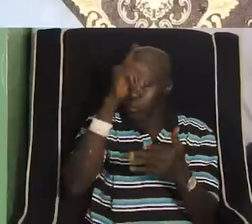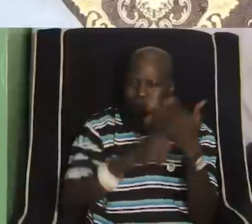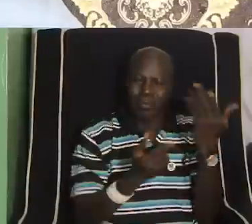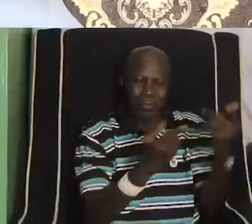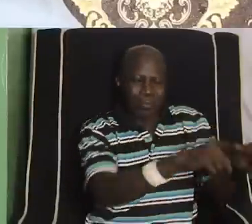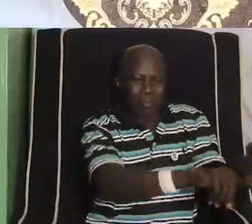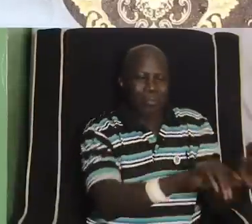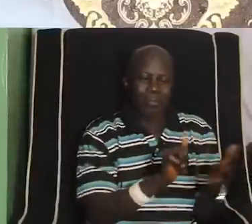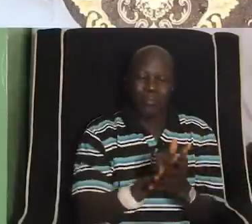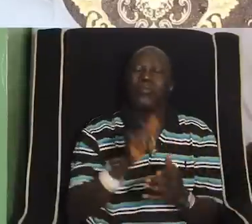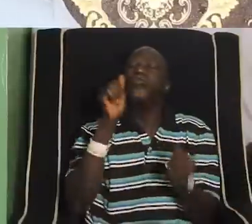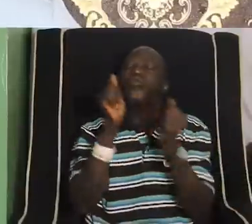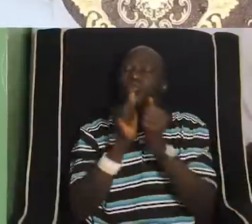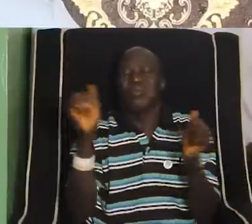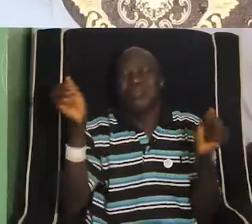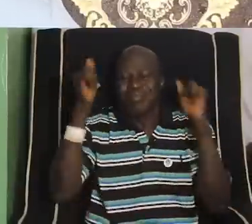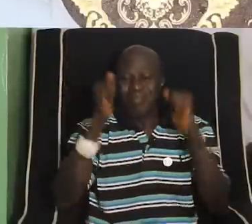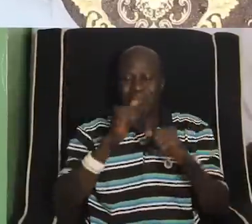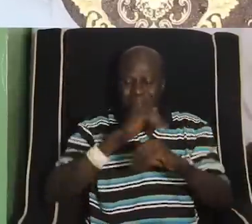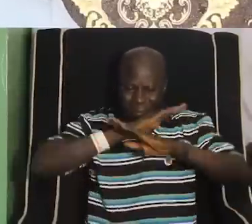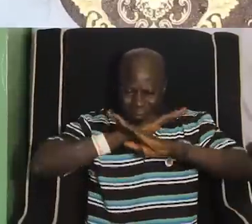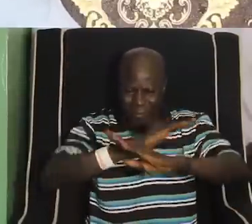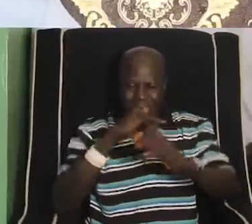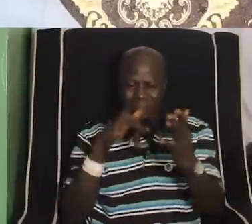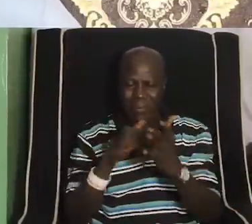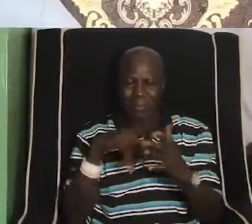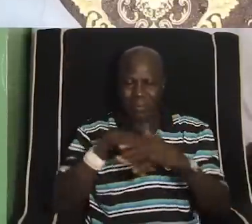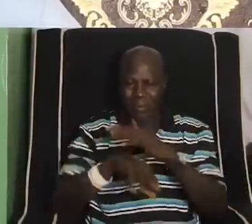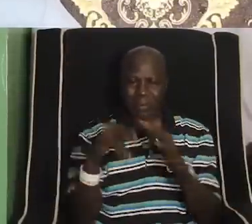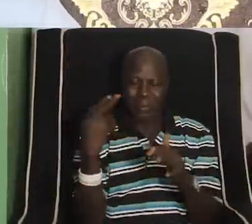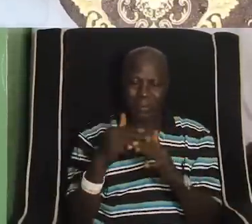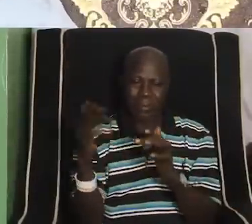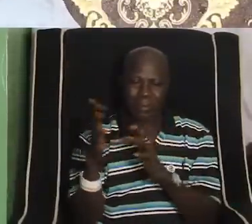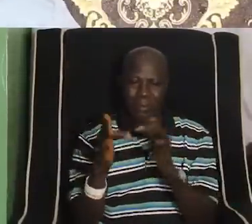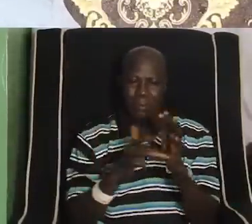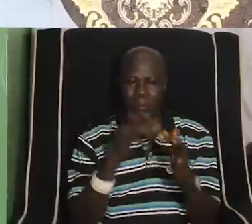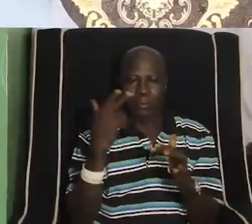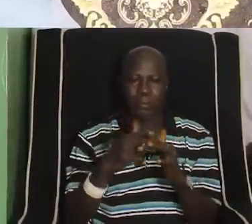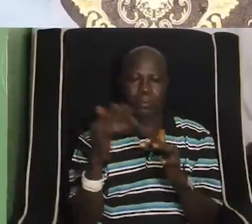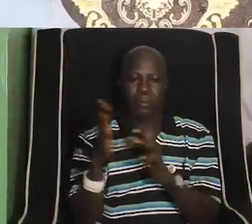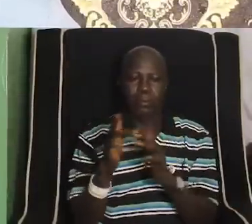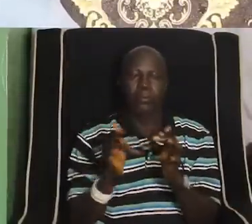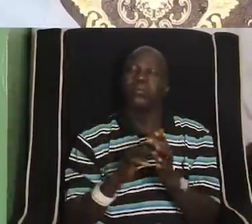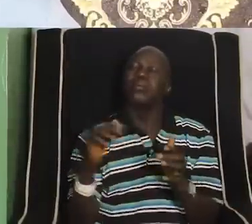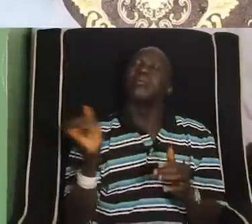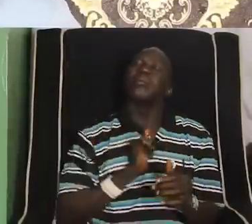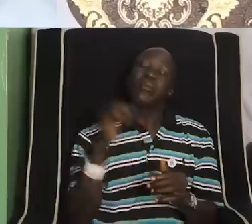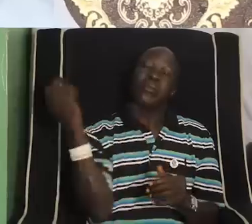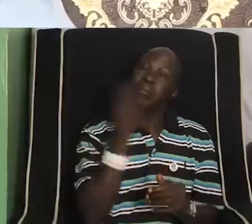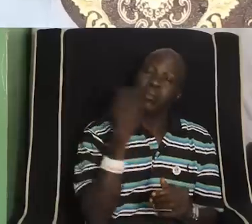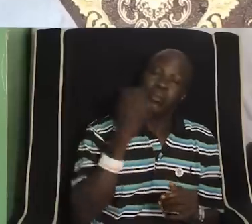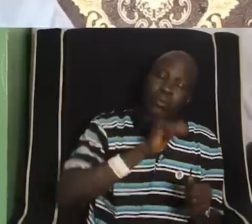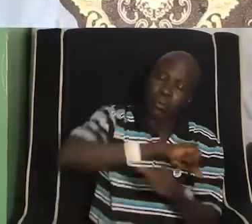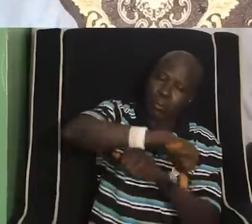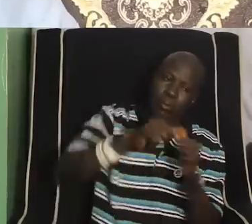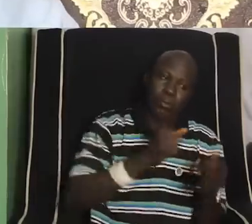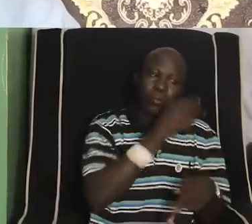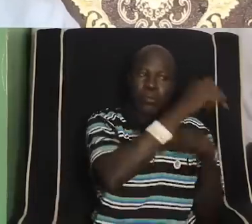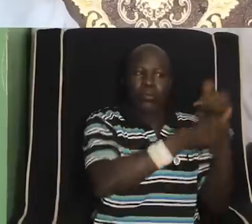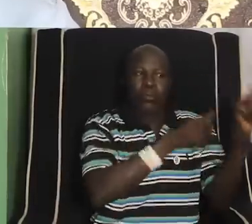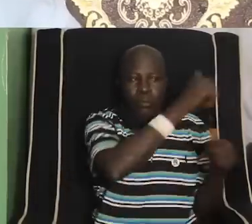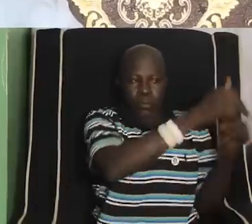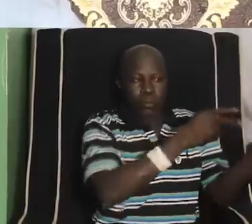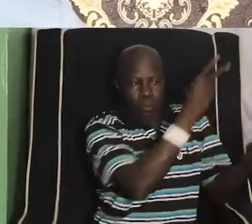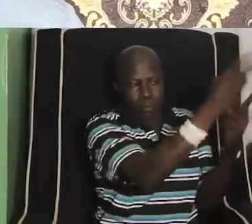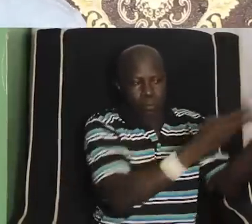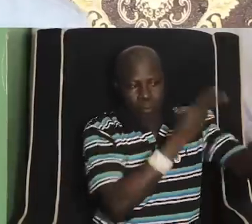dé? What is happening? Agbára wo ló ń da dúró? What are the forces delaying? Máa yóò lọ máa dé galaga àṣà. In the name of Jesus. Mo sọ bí wò lè. I speak as a prophet. Bọ́ bá lè